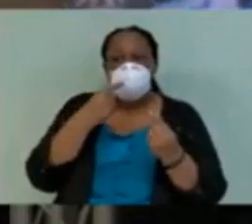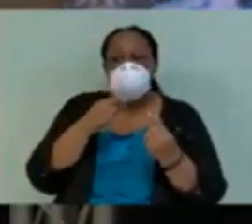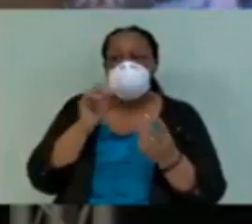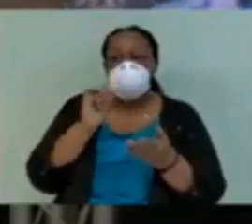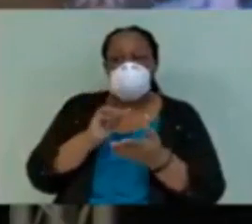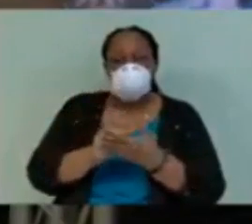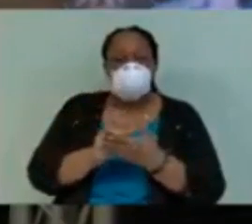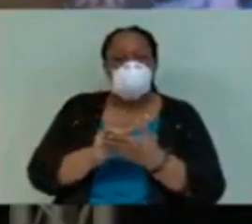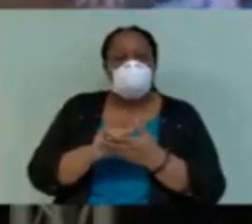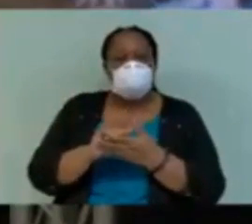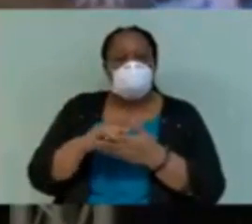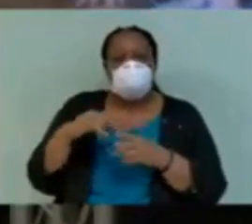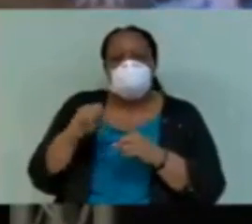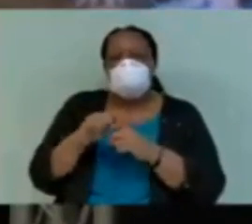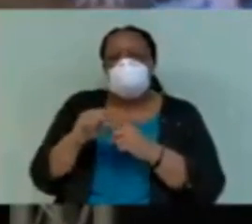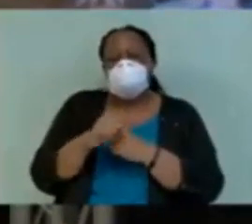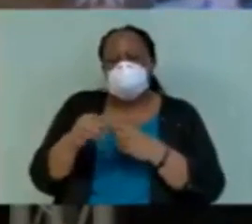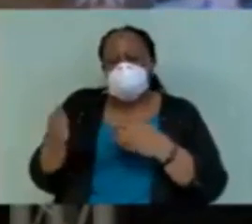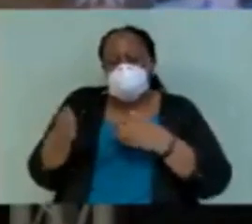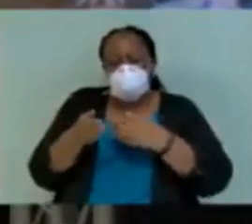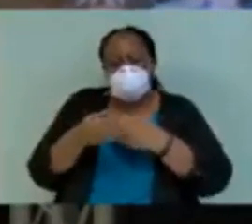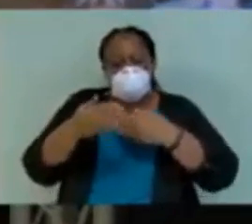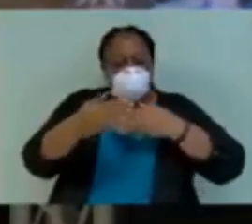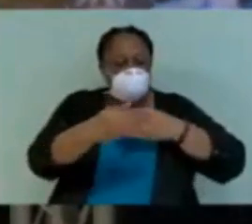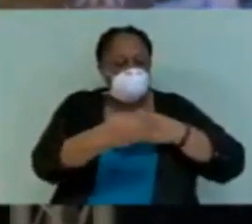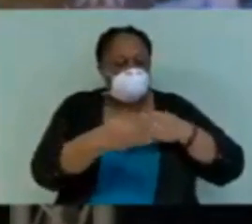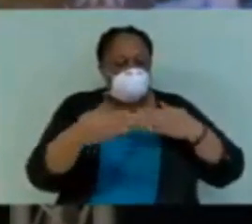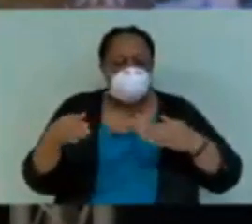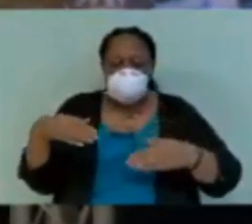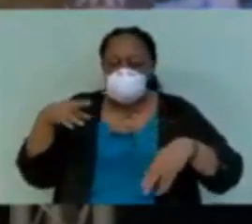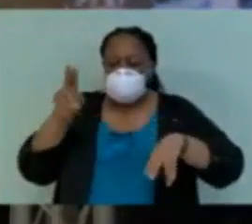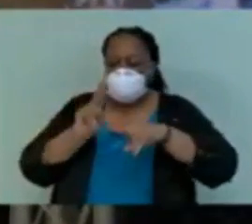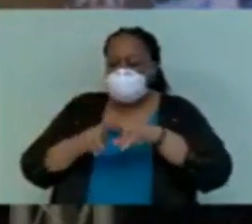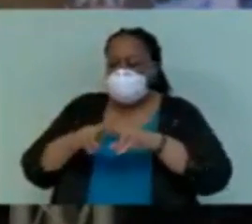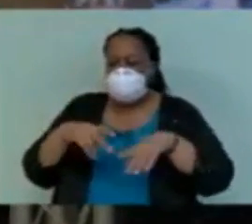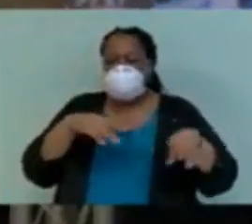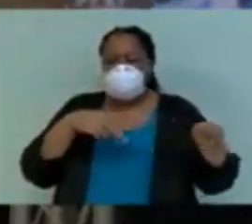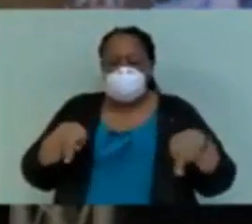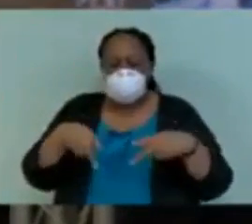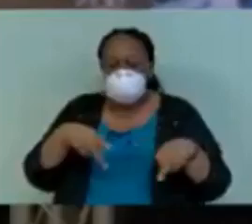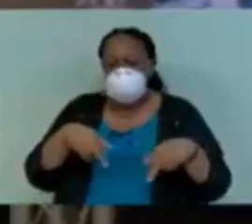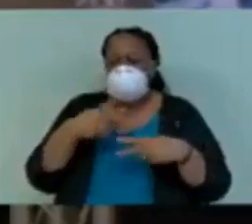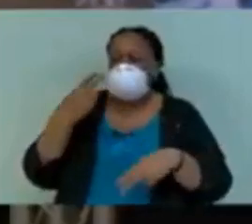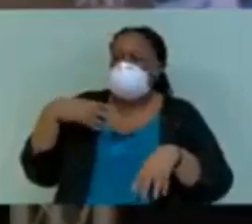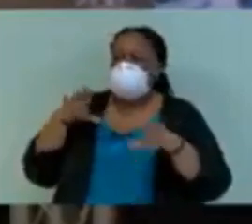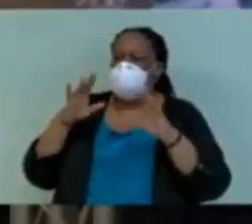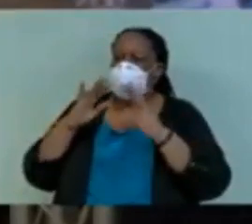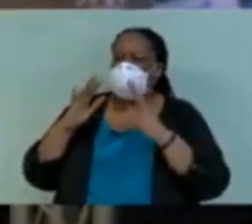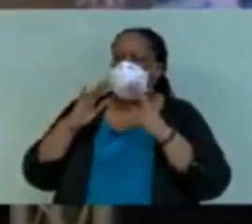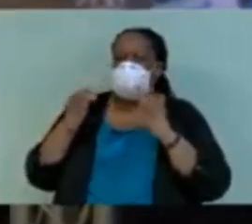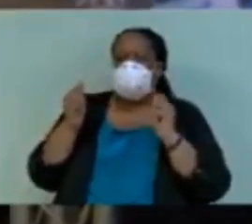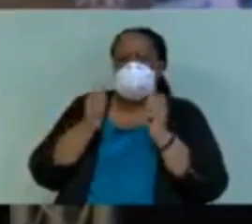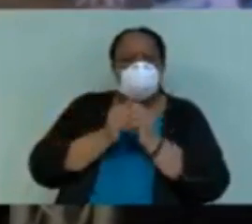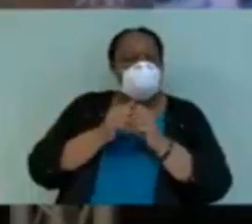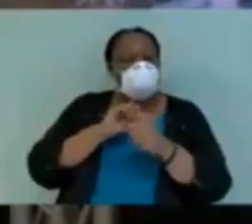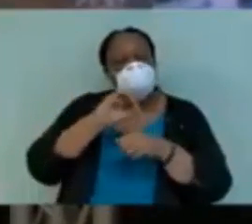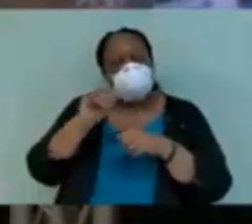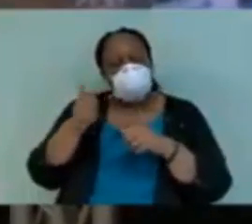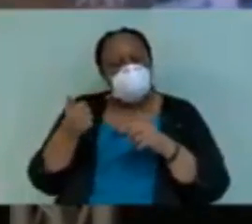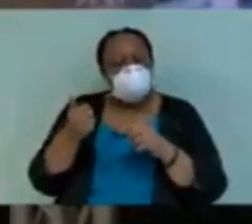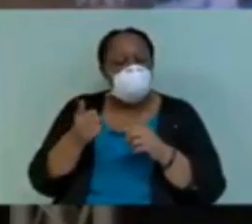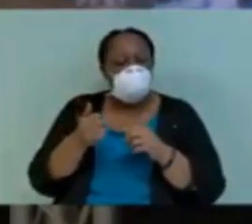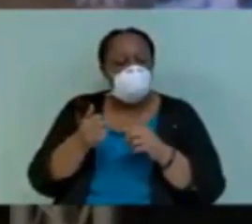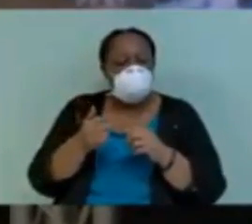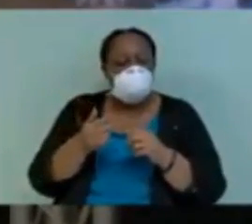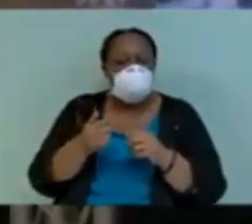The advice we have had from our medical professionals is that socialization, whether